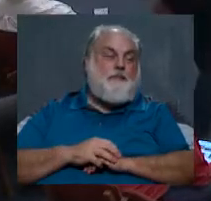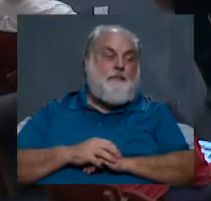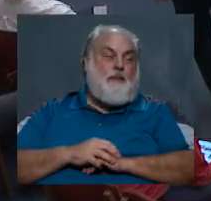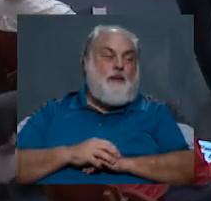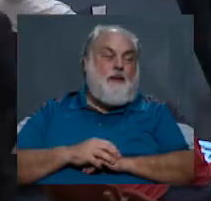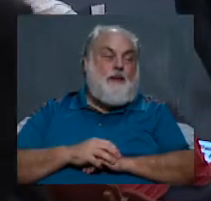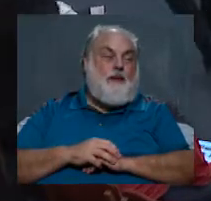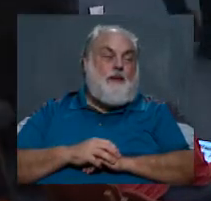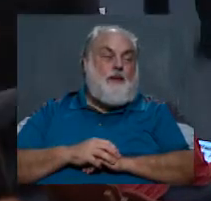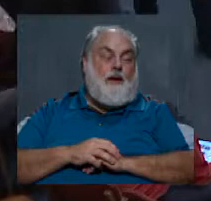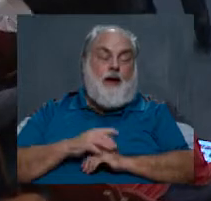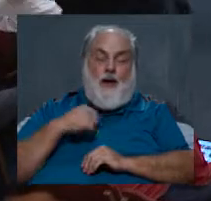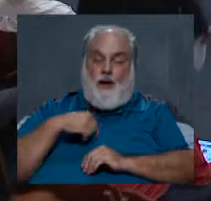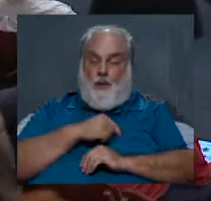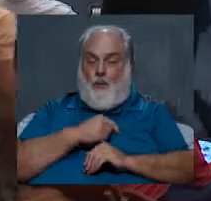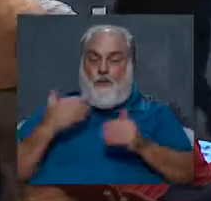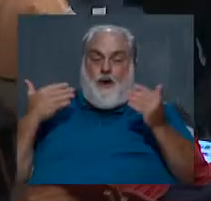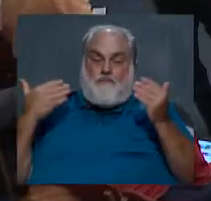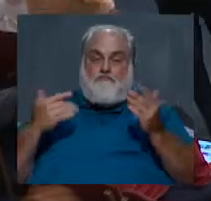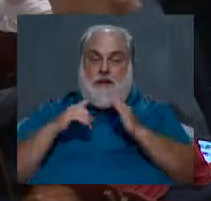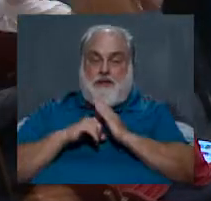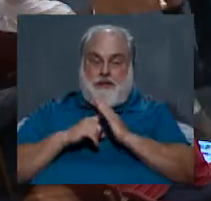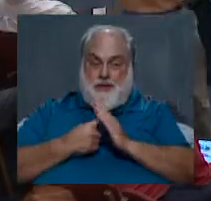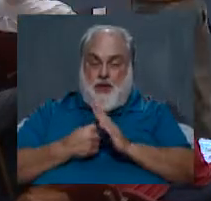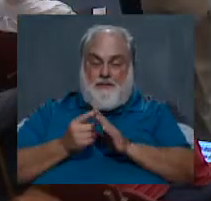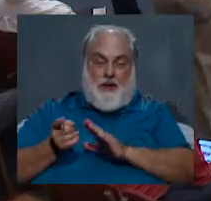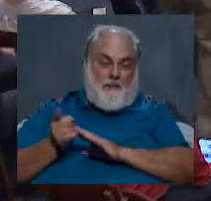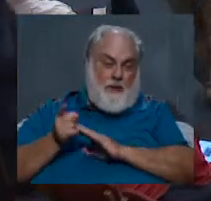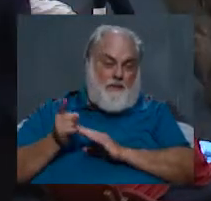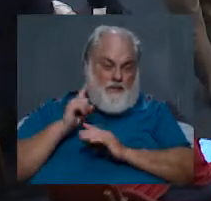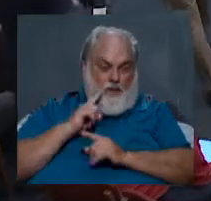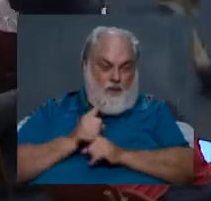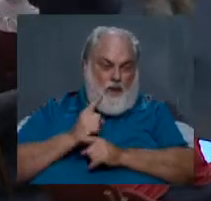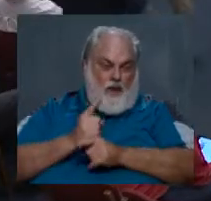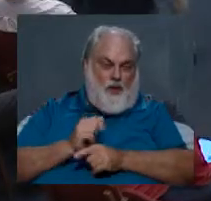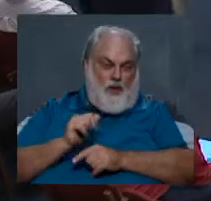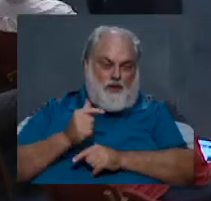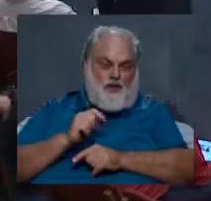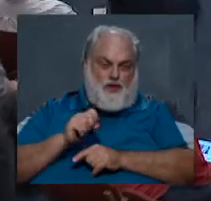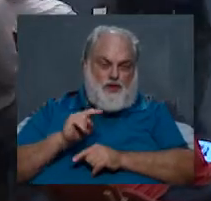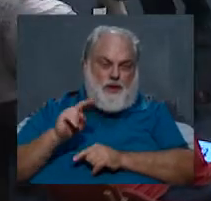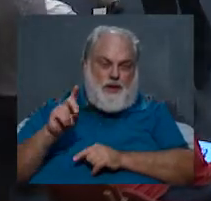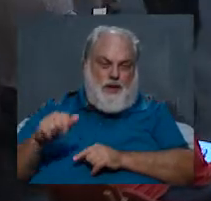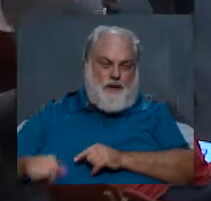And we'll get started in just a minute for the regular agenda.